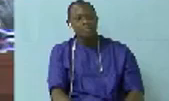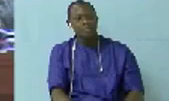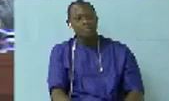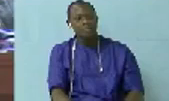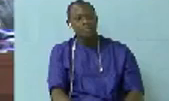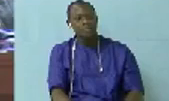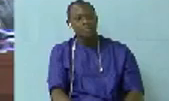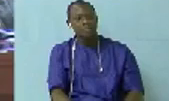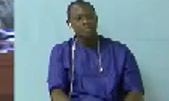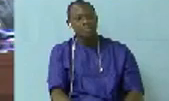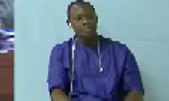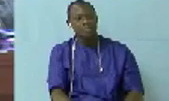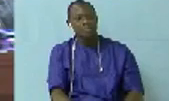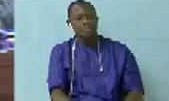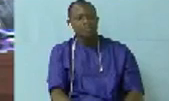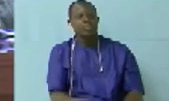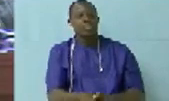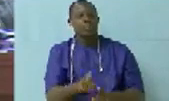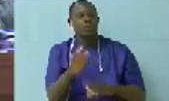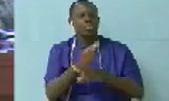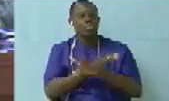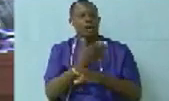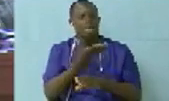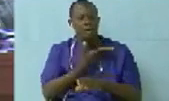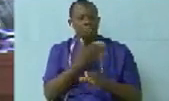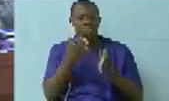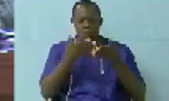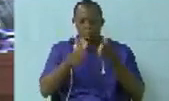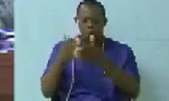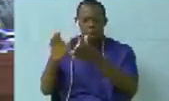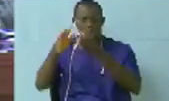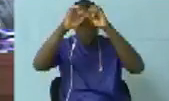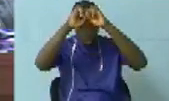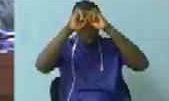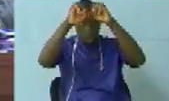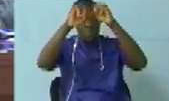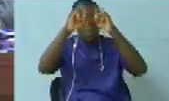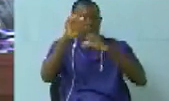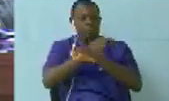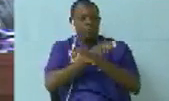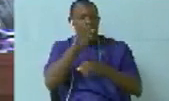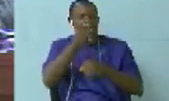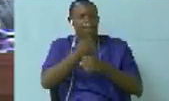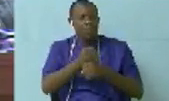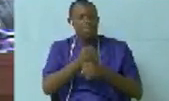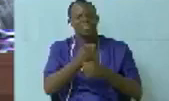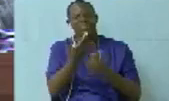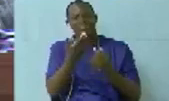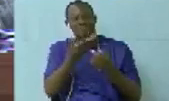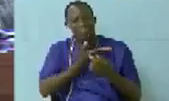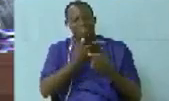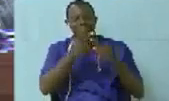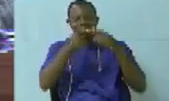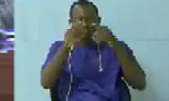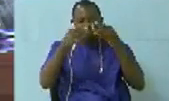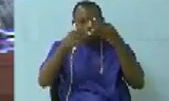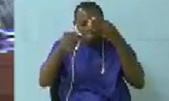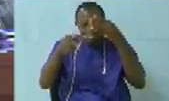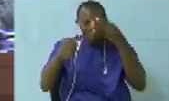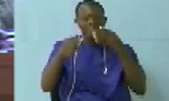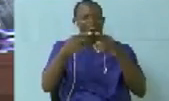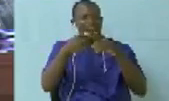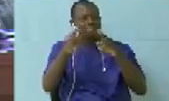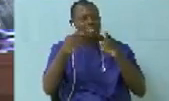there's been some form of a system that was put in place comprising of